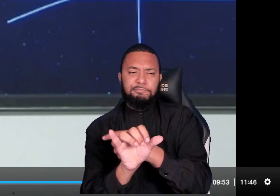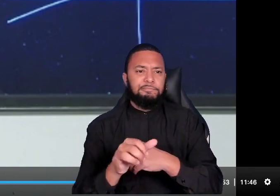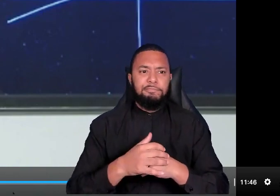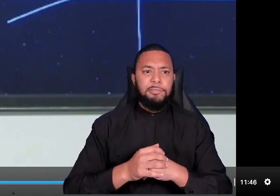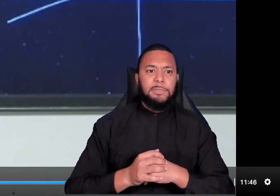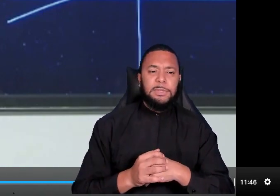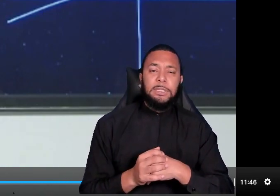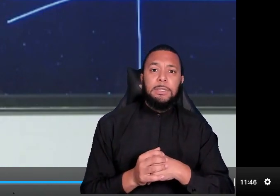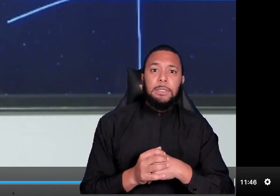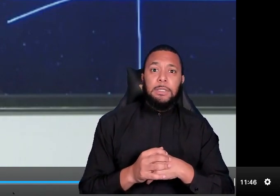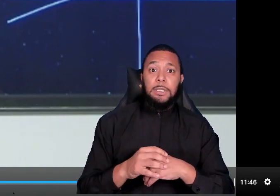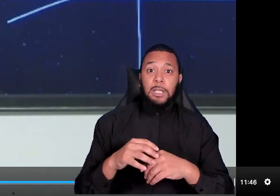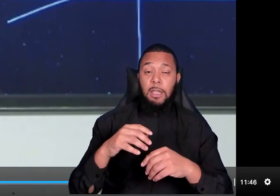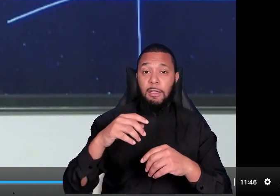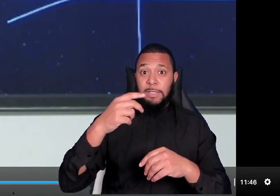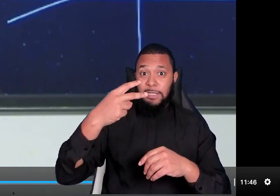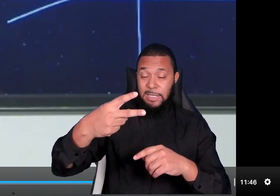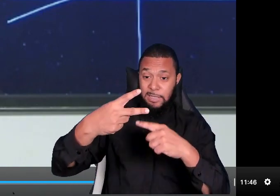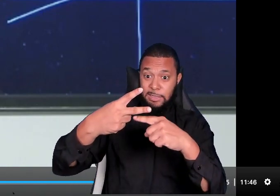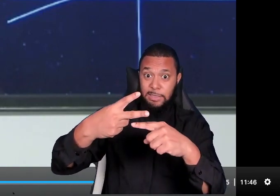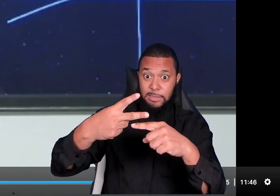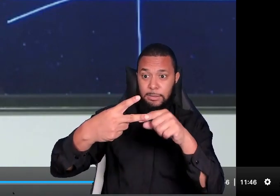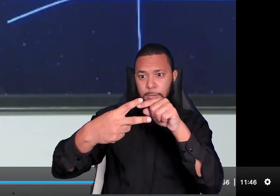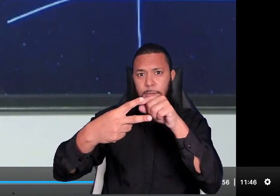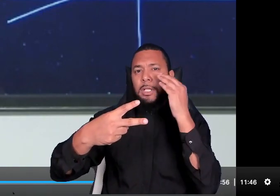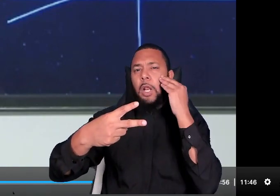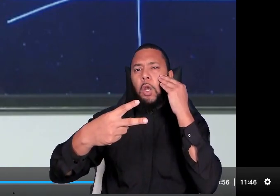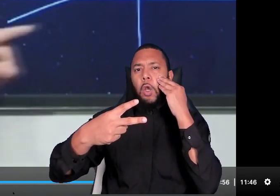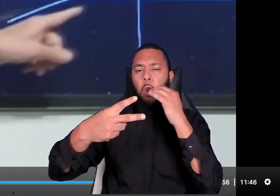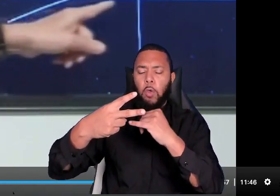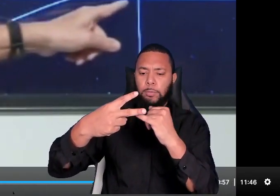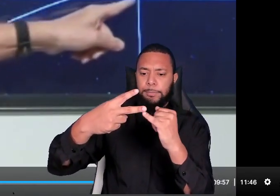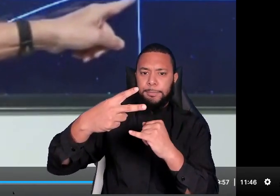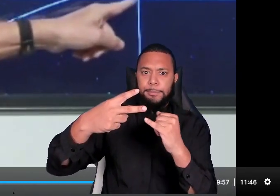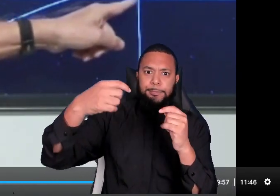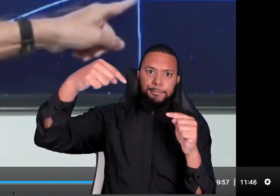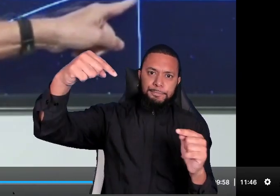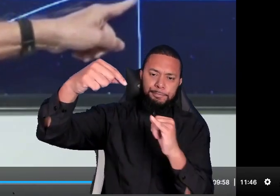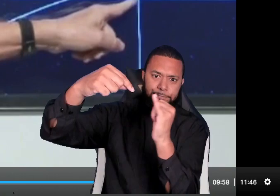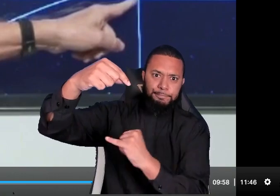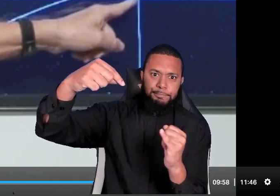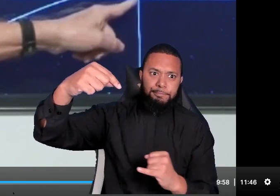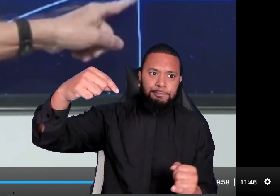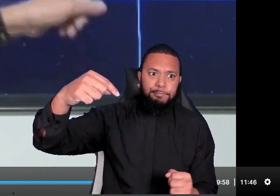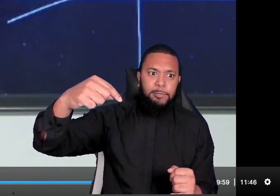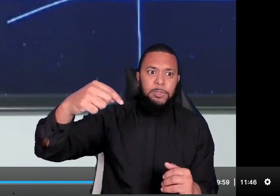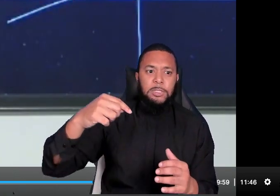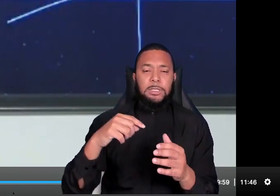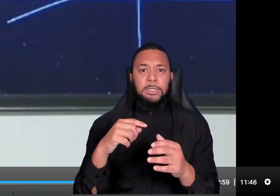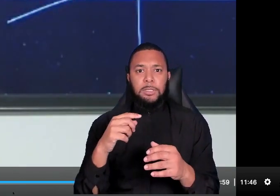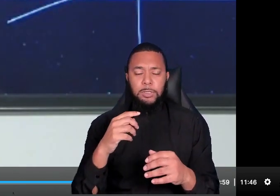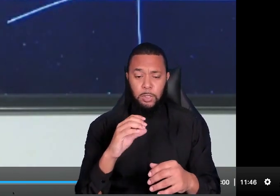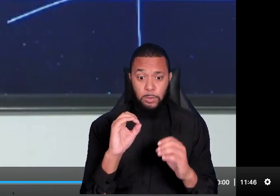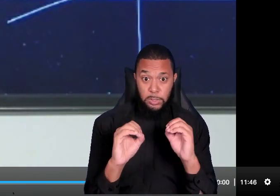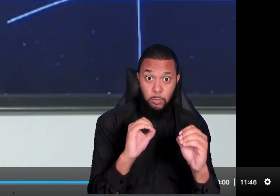this says less than, I know I'm going to be below that line. You see, if I check the origin,